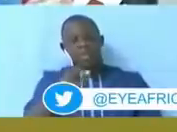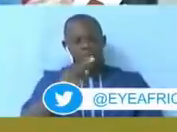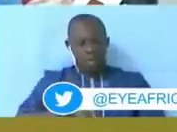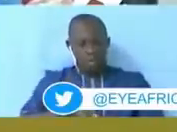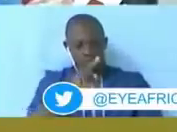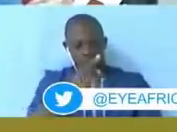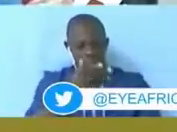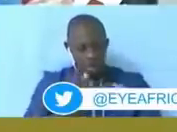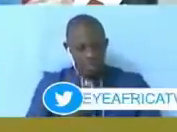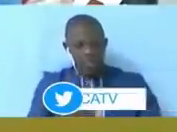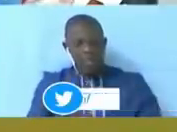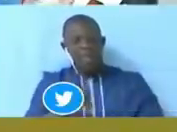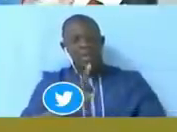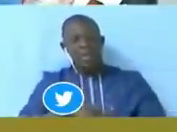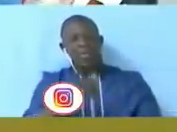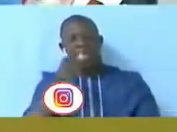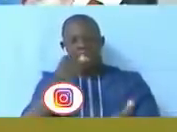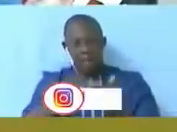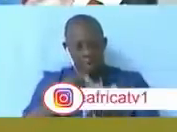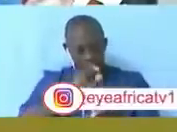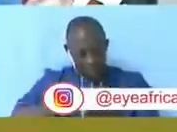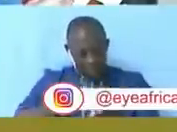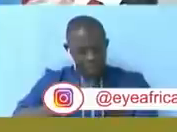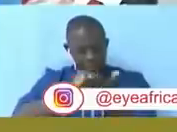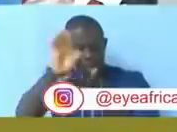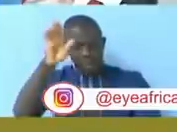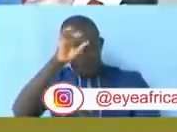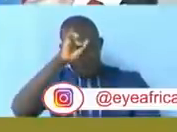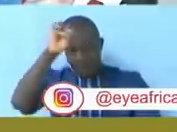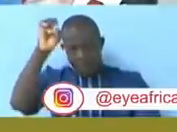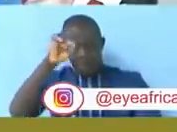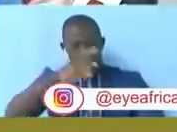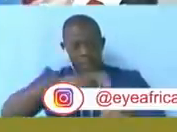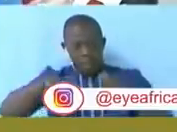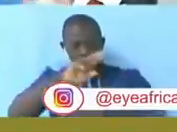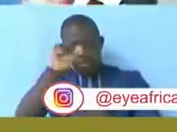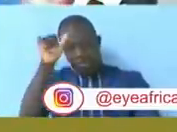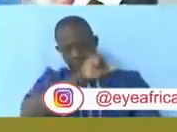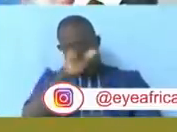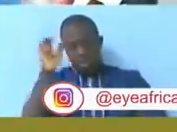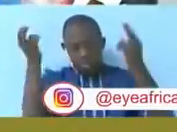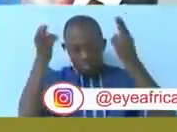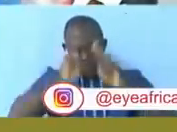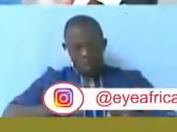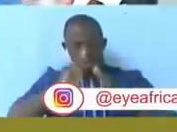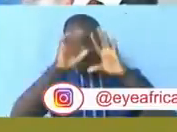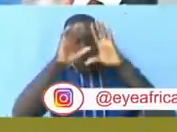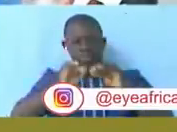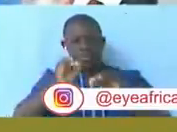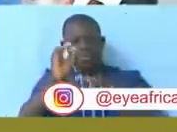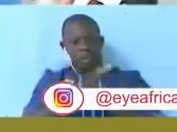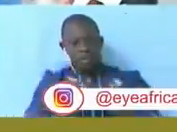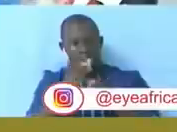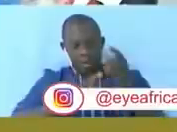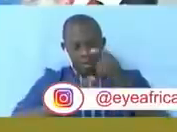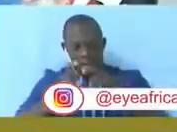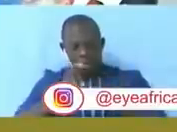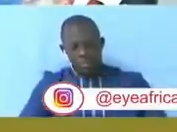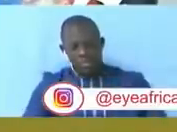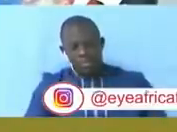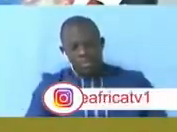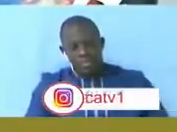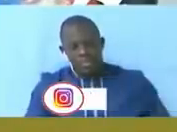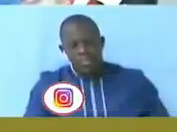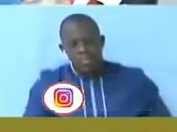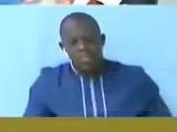to petition the president and come back to the judiciary? Ni wati do foi nata silo sudo proka sefer ke kata president kan